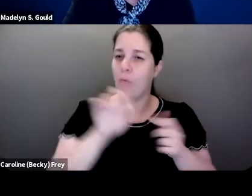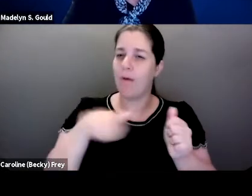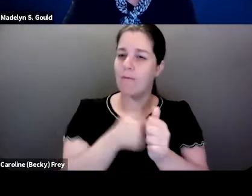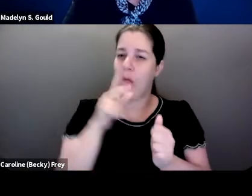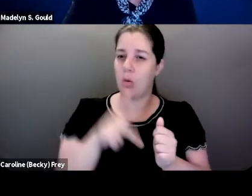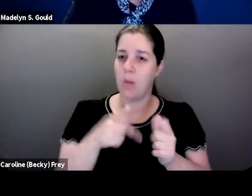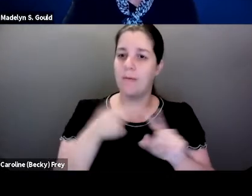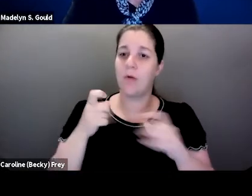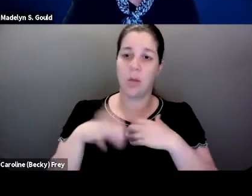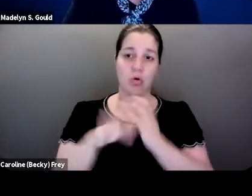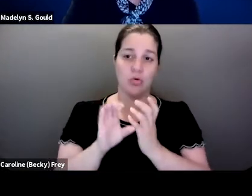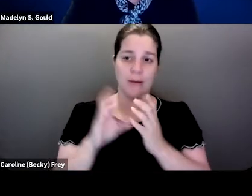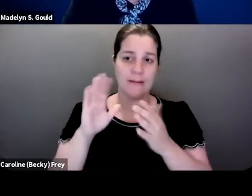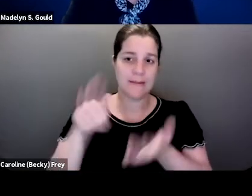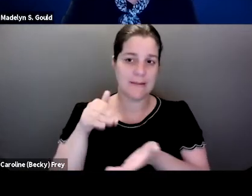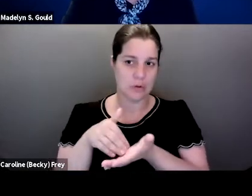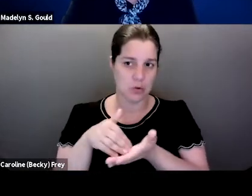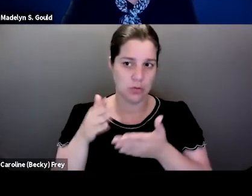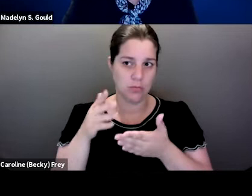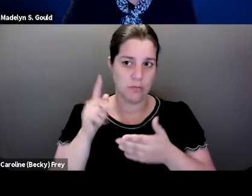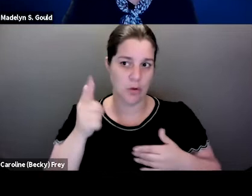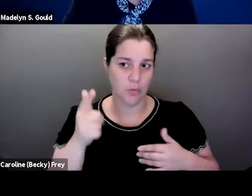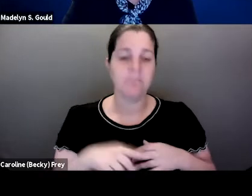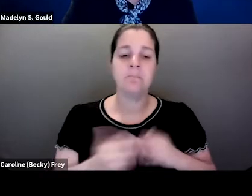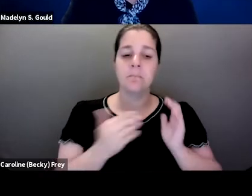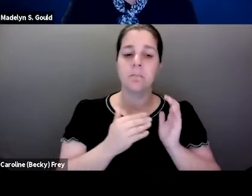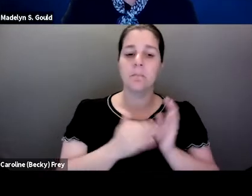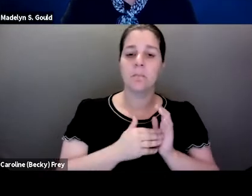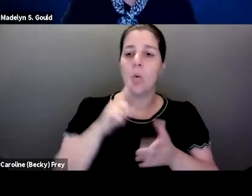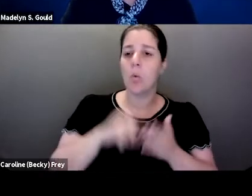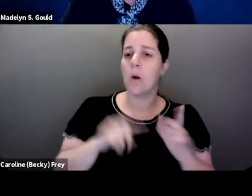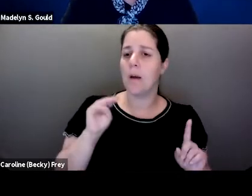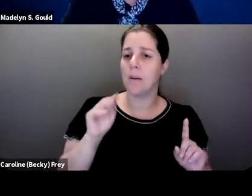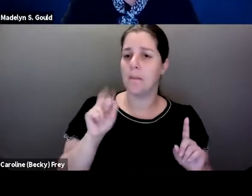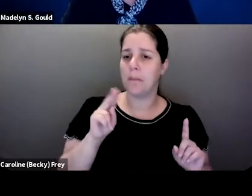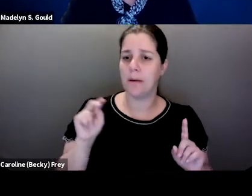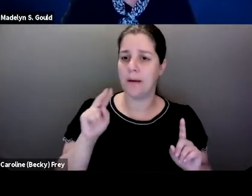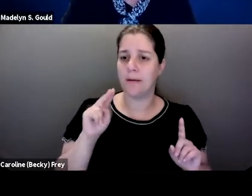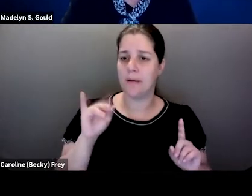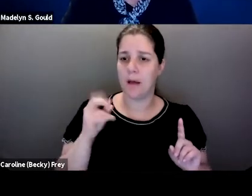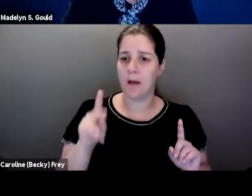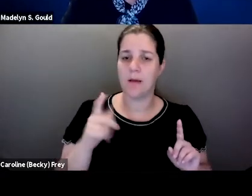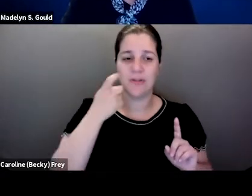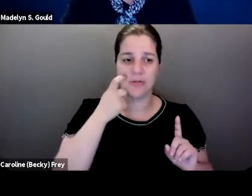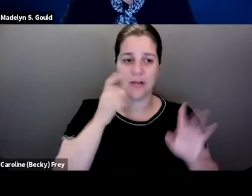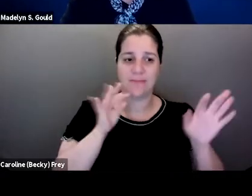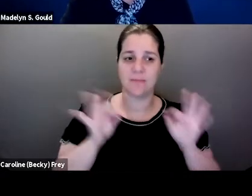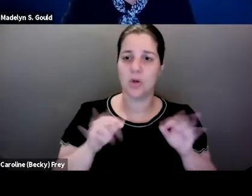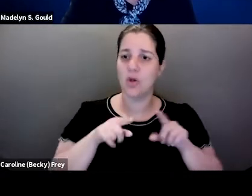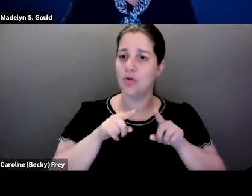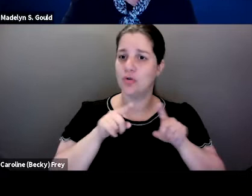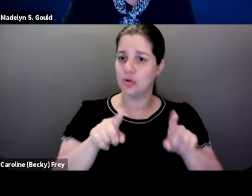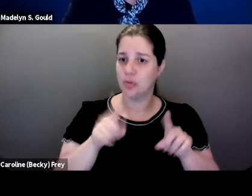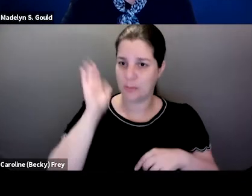crisis center. And as Mary Ann Nyhart had mentioned during her presentation, family members